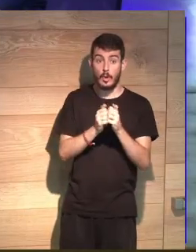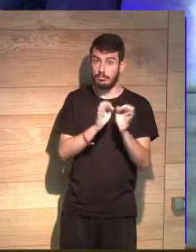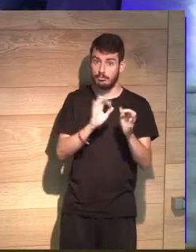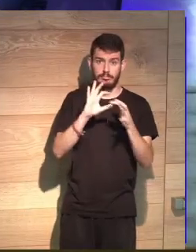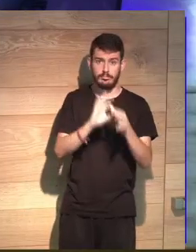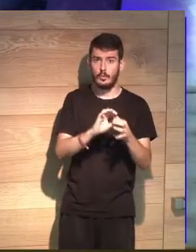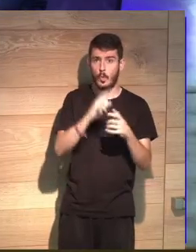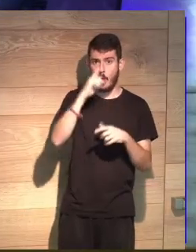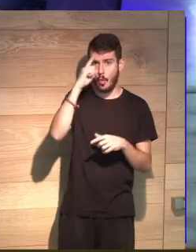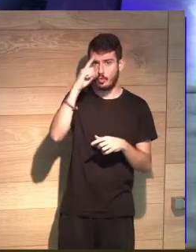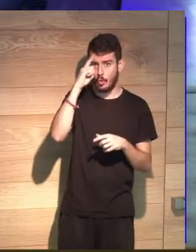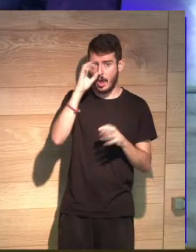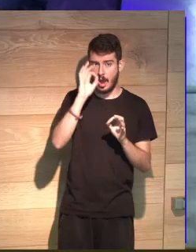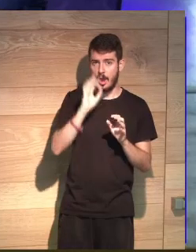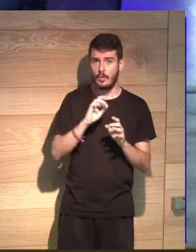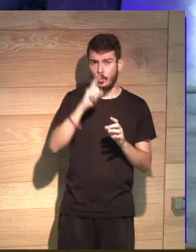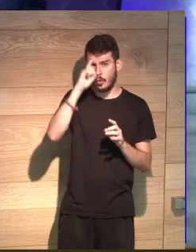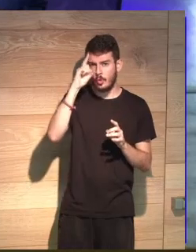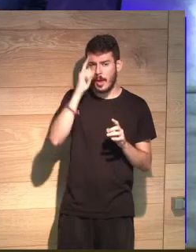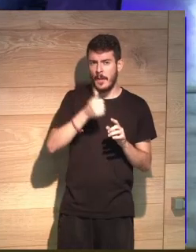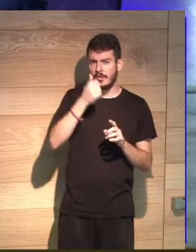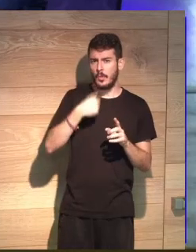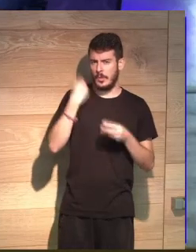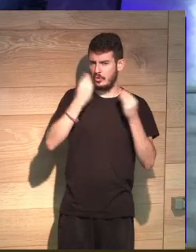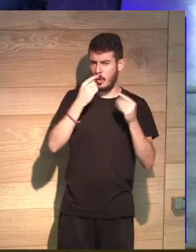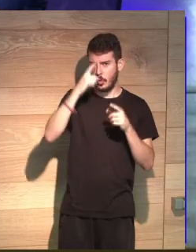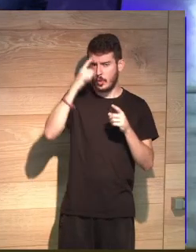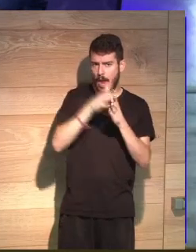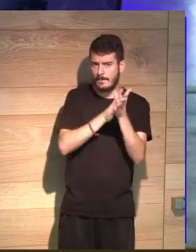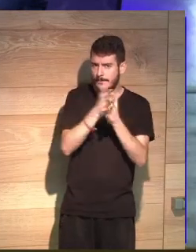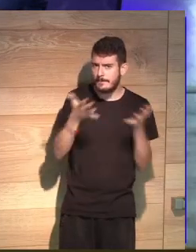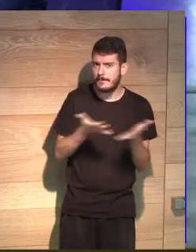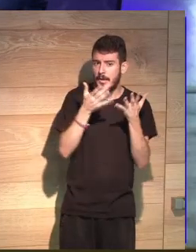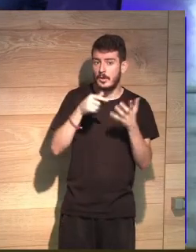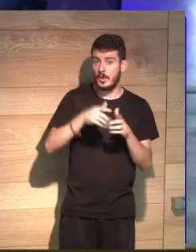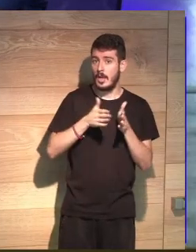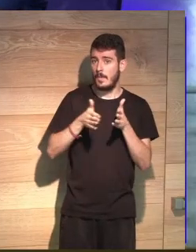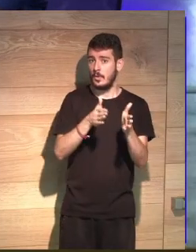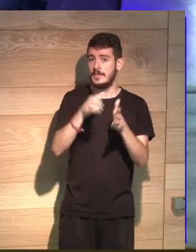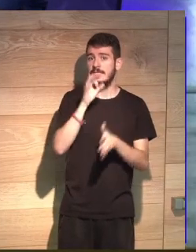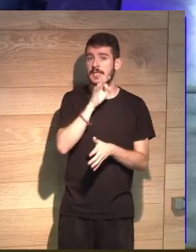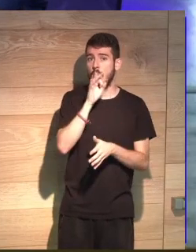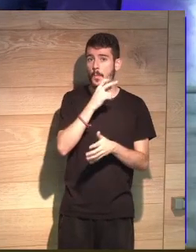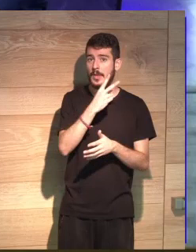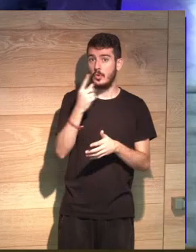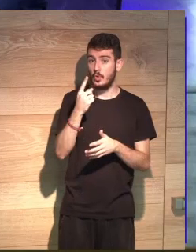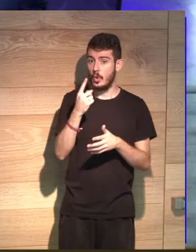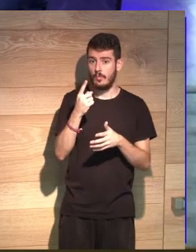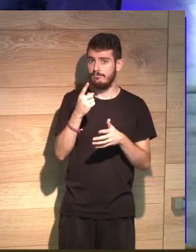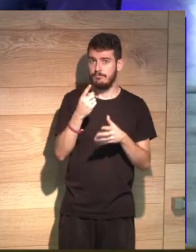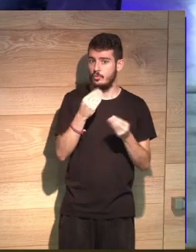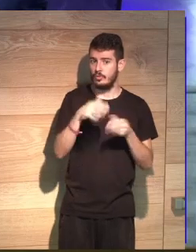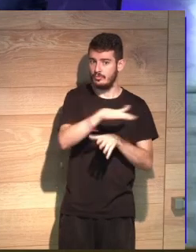neuroscientist and to be able to talk about culture, because video games are culture and they also move culture forward,